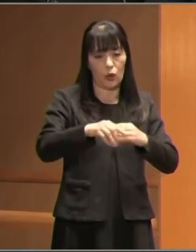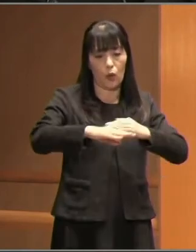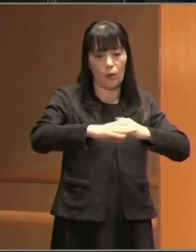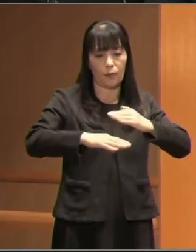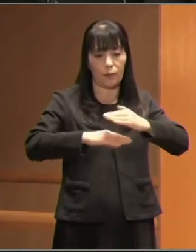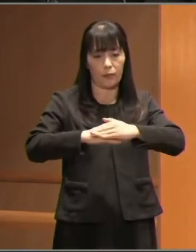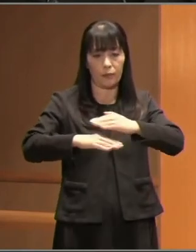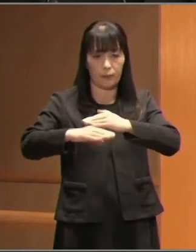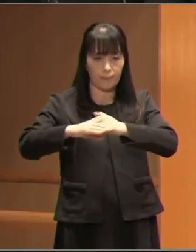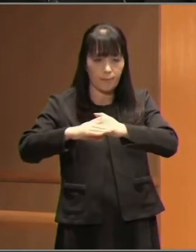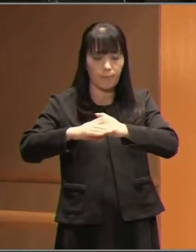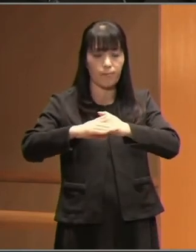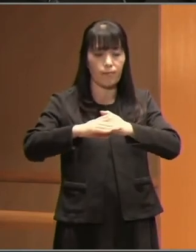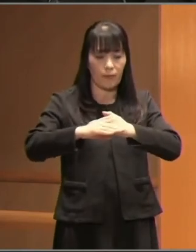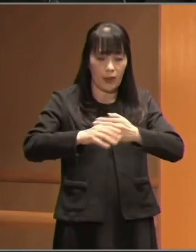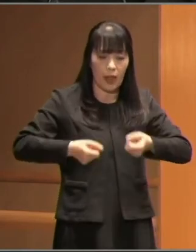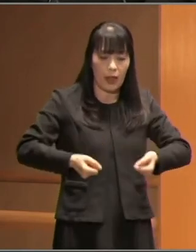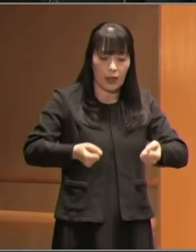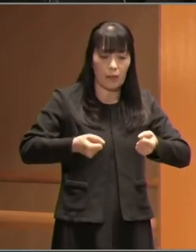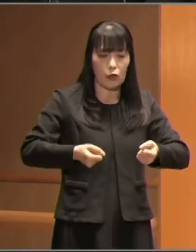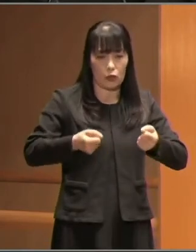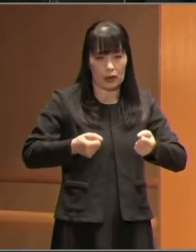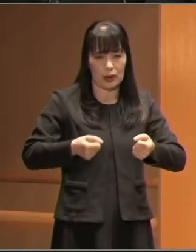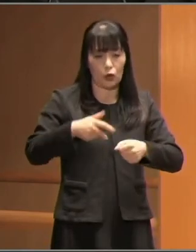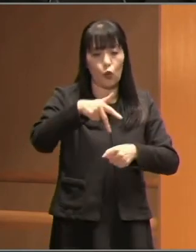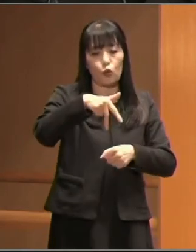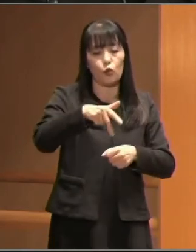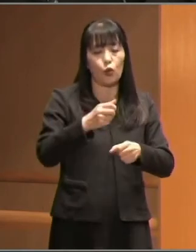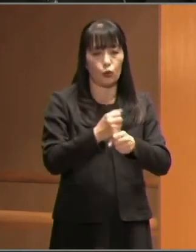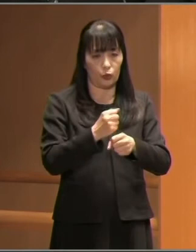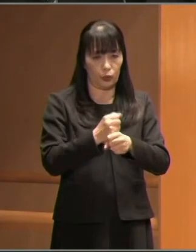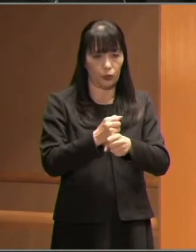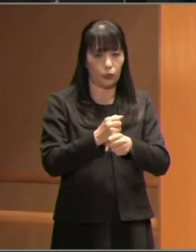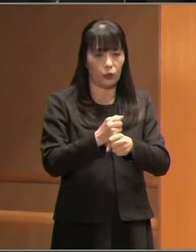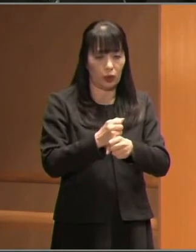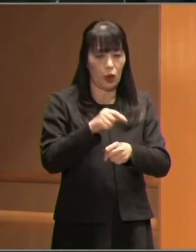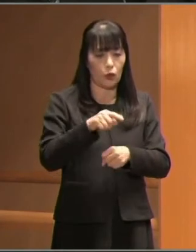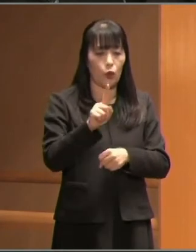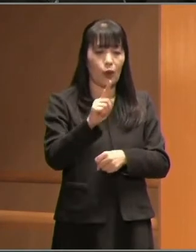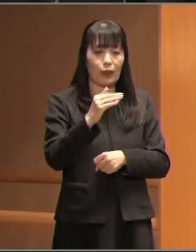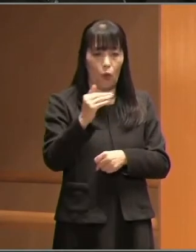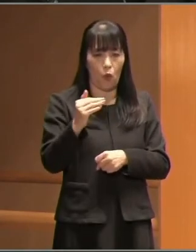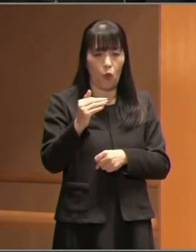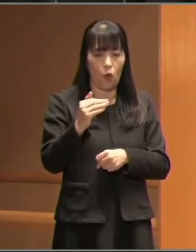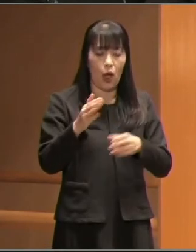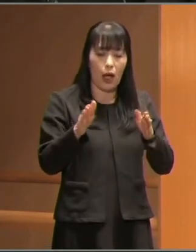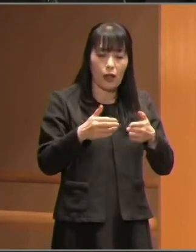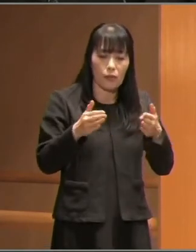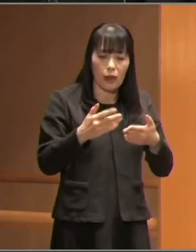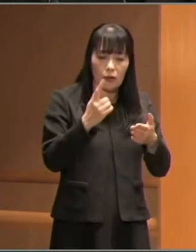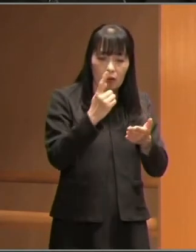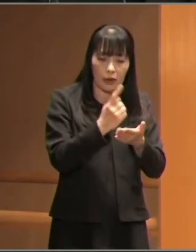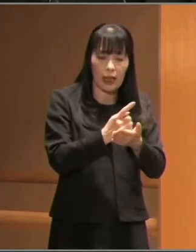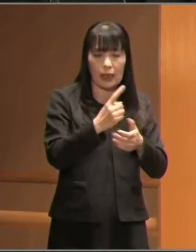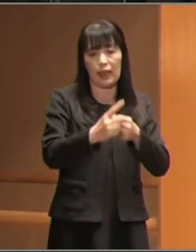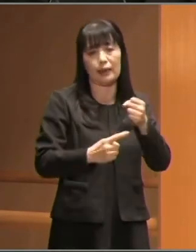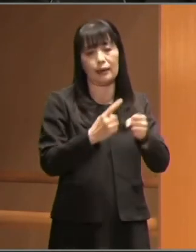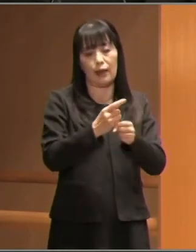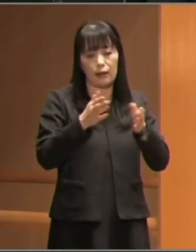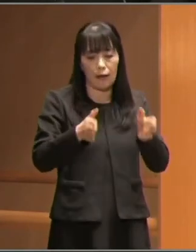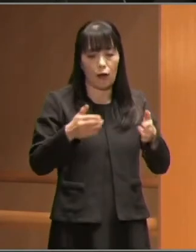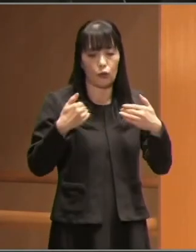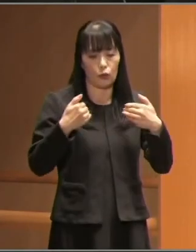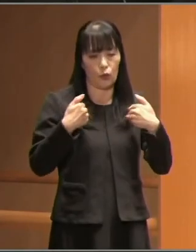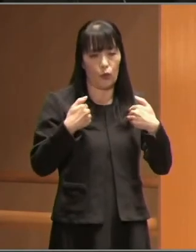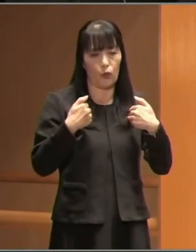bamboo strings are being braided, and that's how we make the screen. But it even takes a